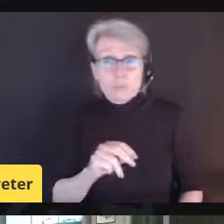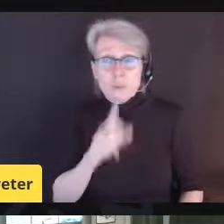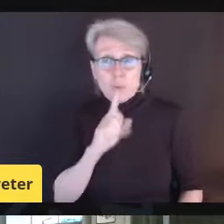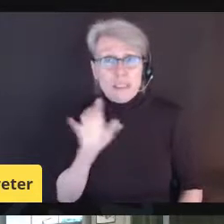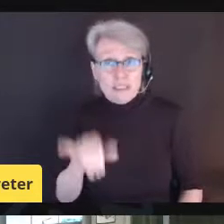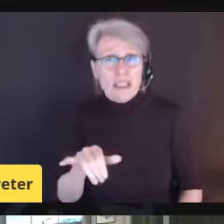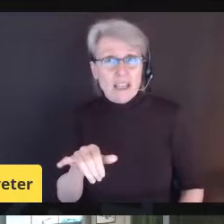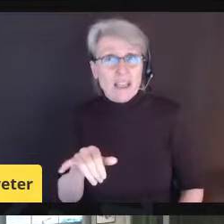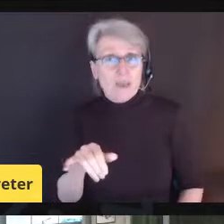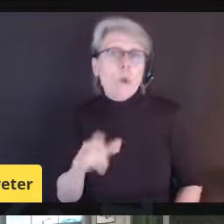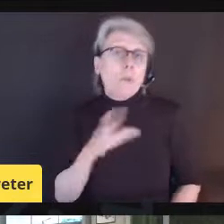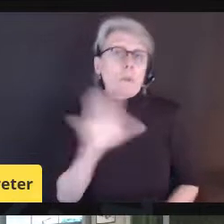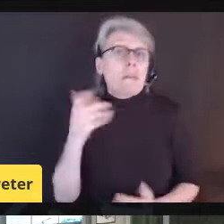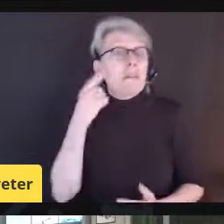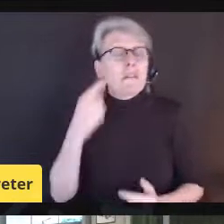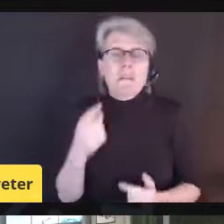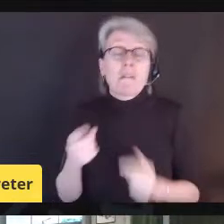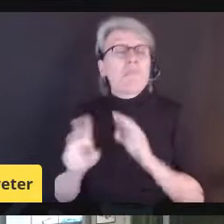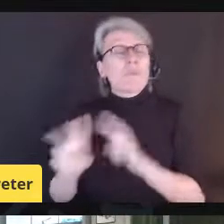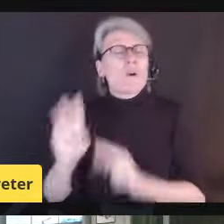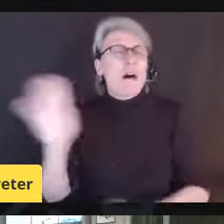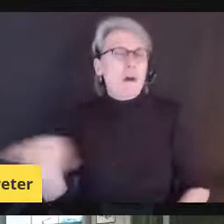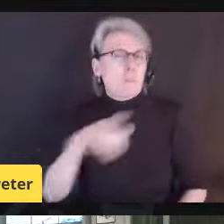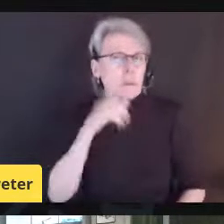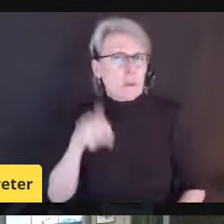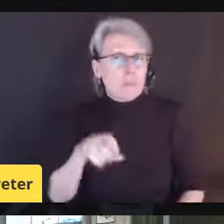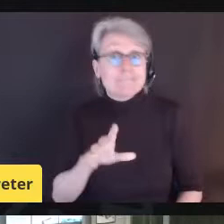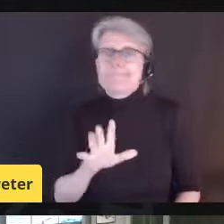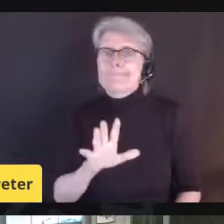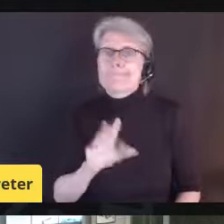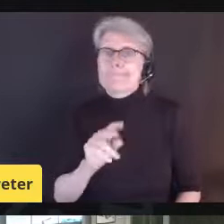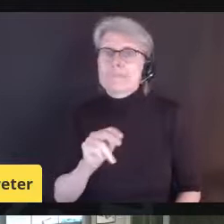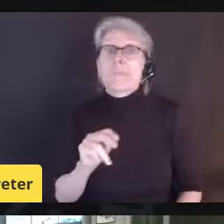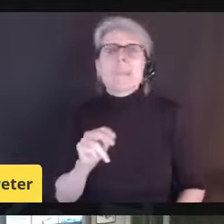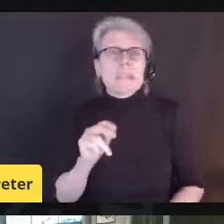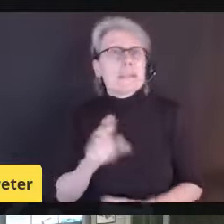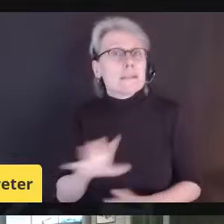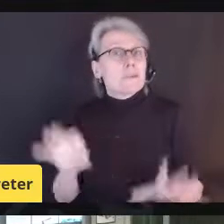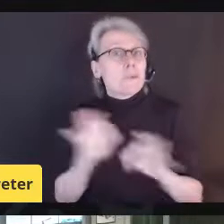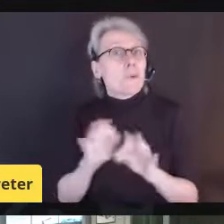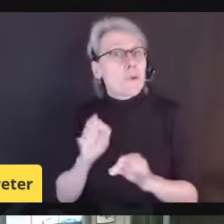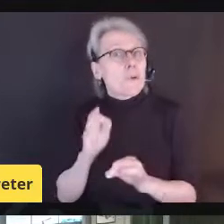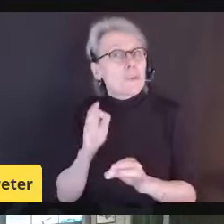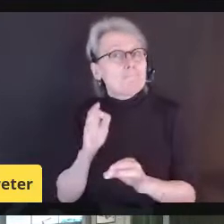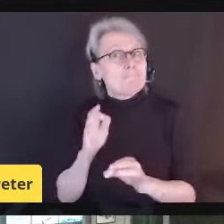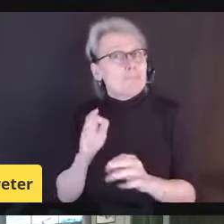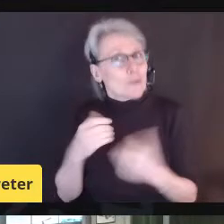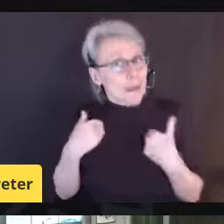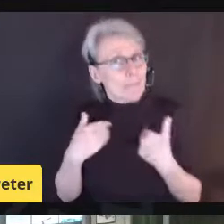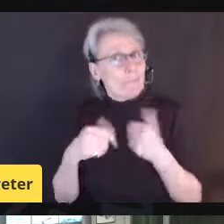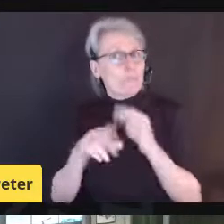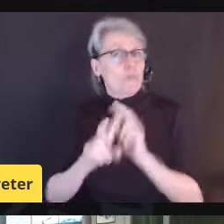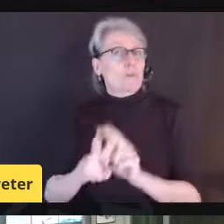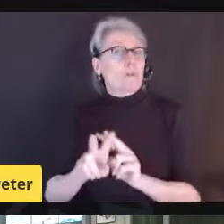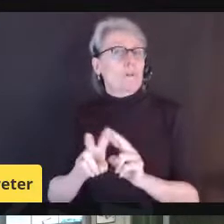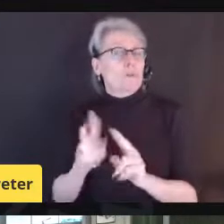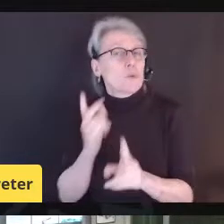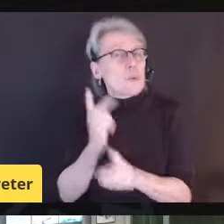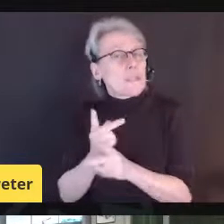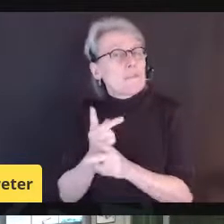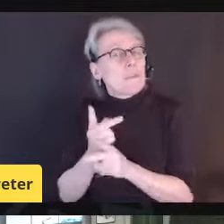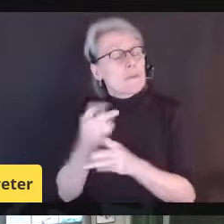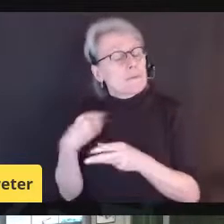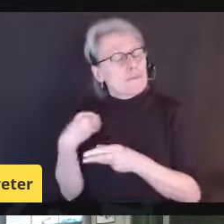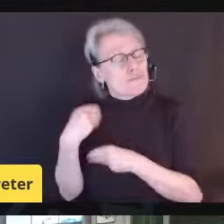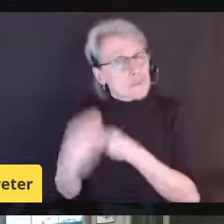unnecessary, and it is very, very necessary to keep the traditions and the rituals and accept the fact that it